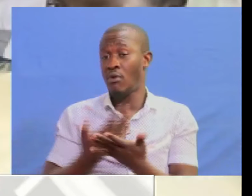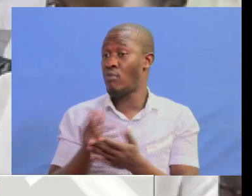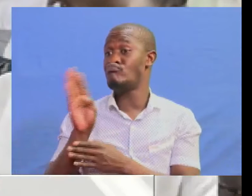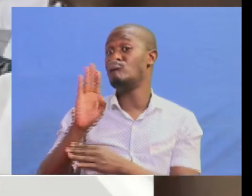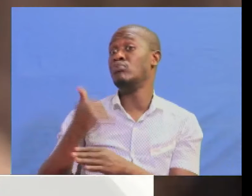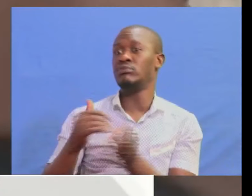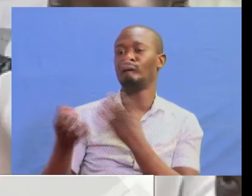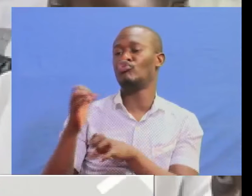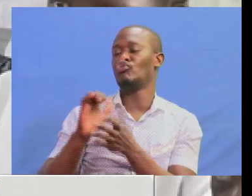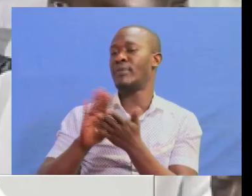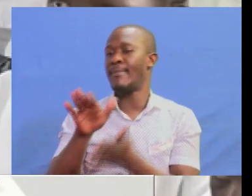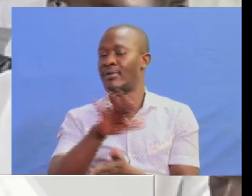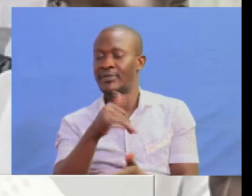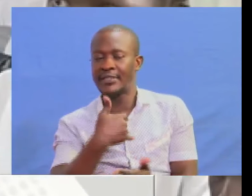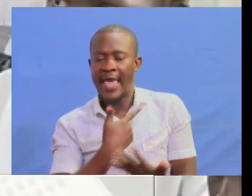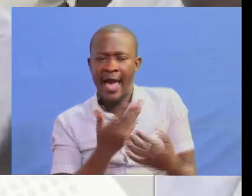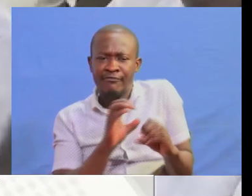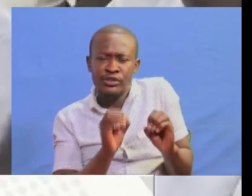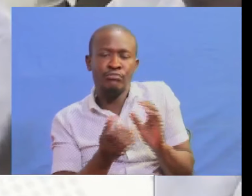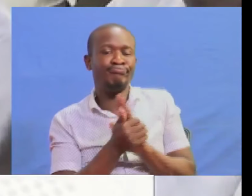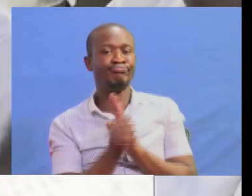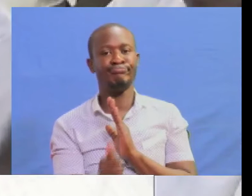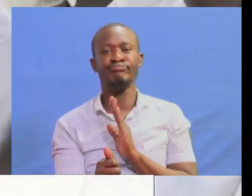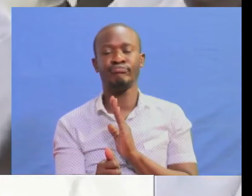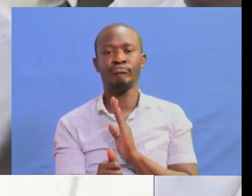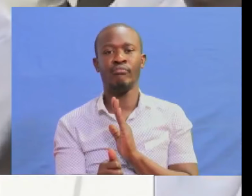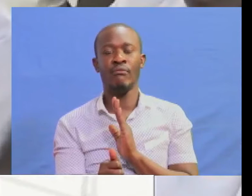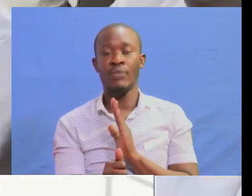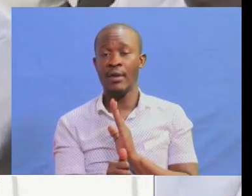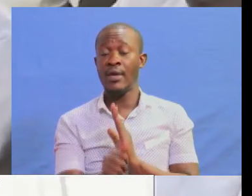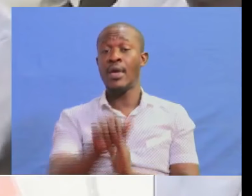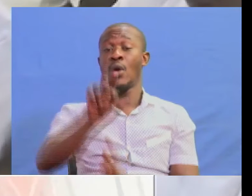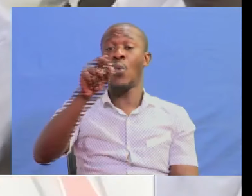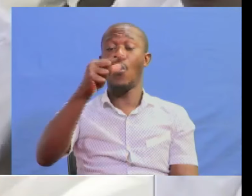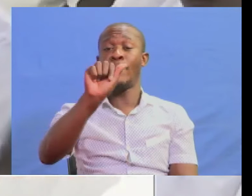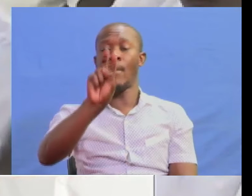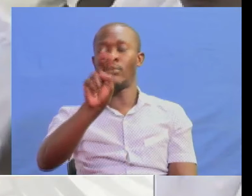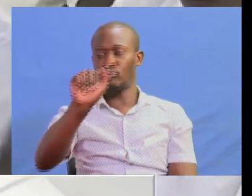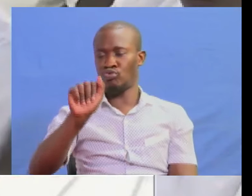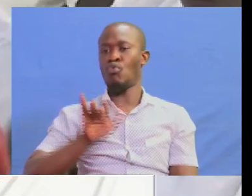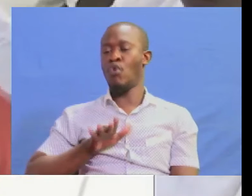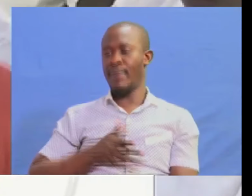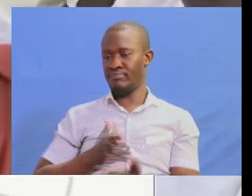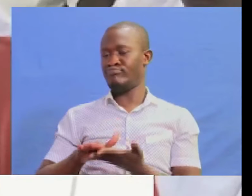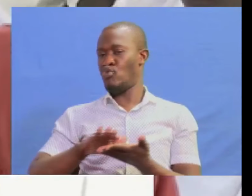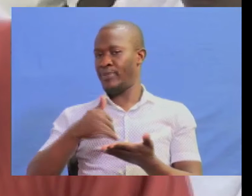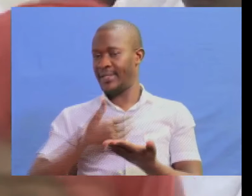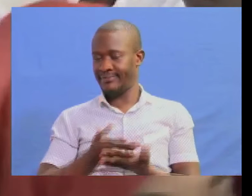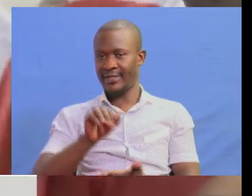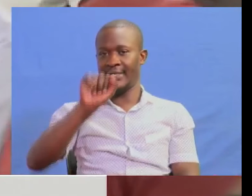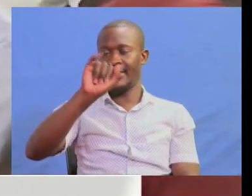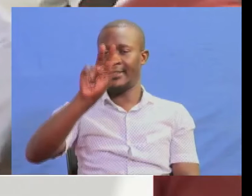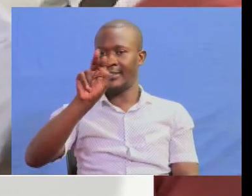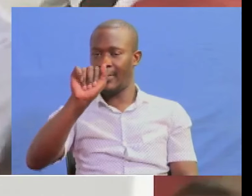Economy Ventures as they lack required qualifications. Azani Ngumbao from Girls to Women Foundation and Salim Hassan